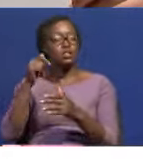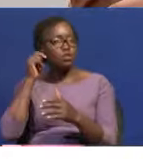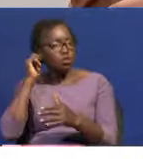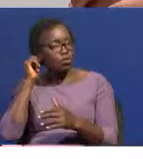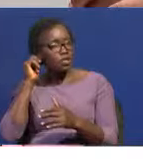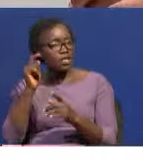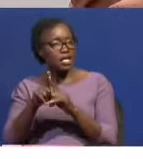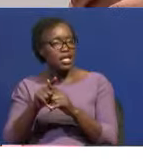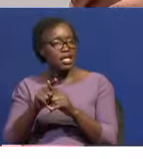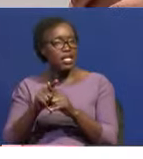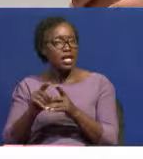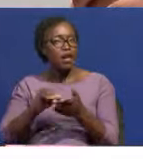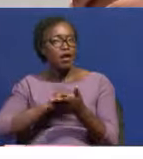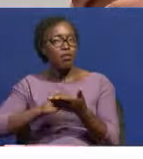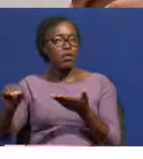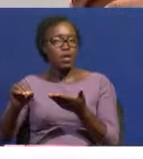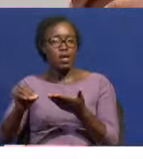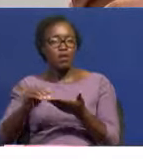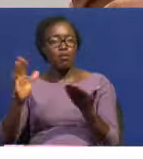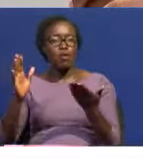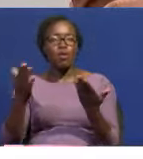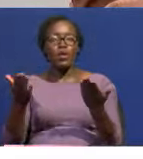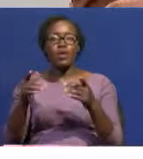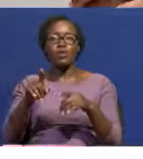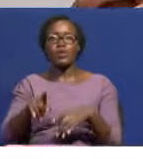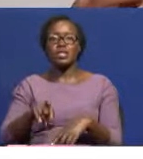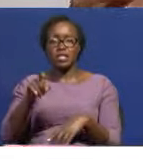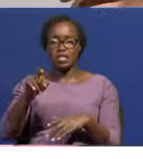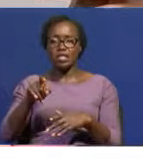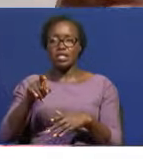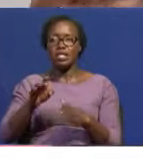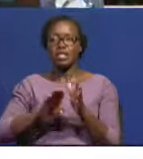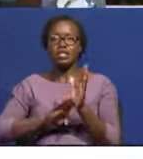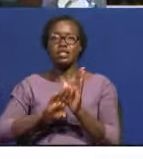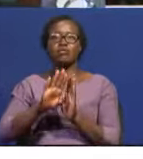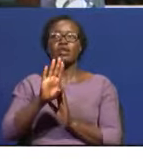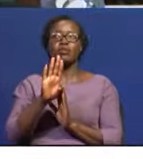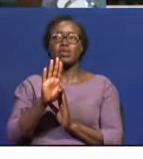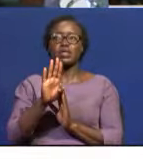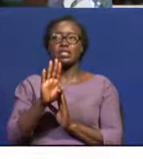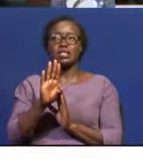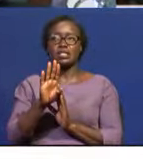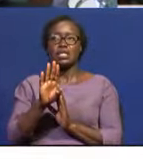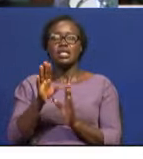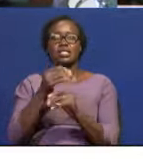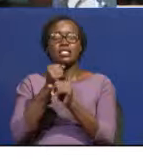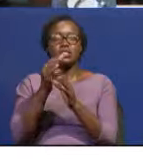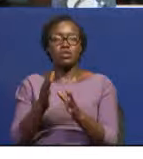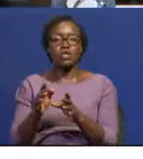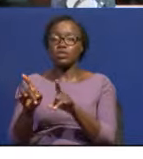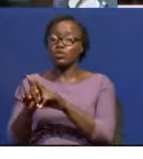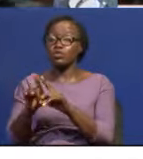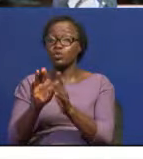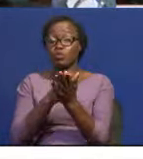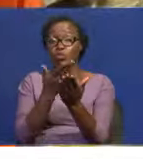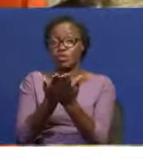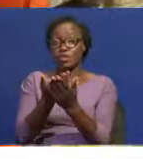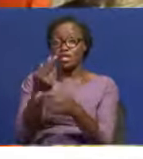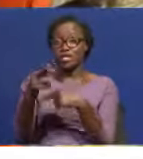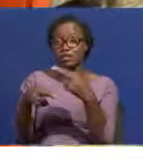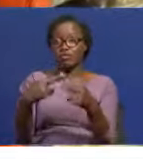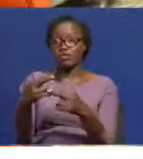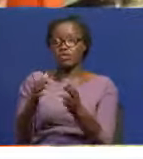and firing more where we actually need development. The stakeholders have further proposed a revision